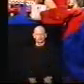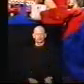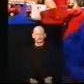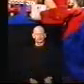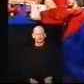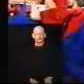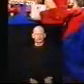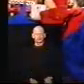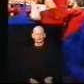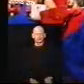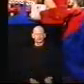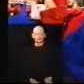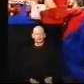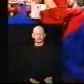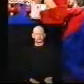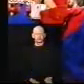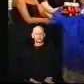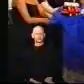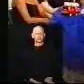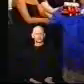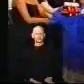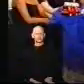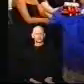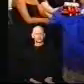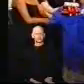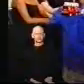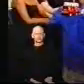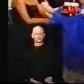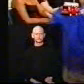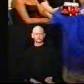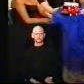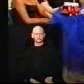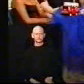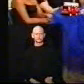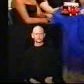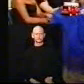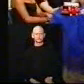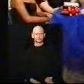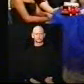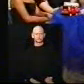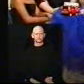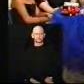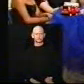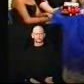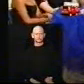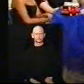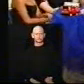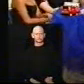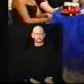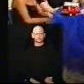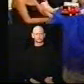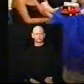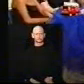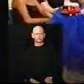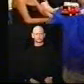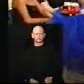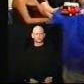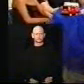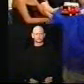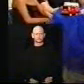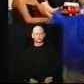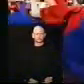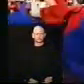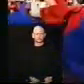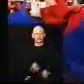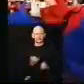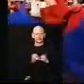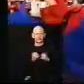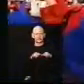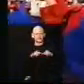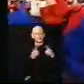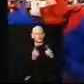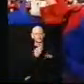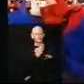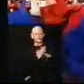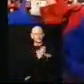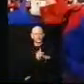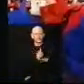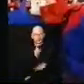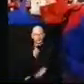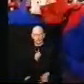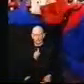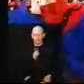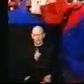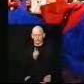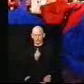of it Yeah You collapse at the beaches Big difference between working like this Solo And working with a company Definitely Yeah I